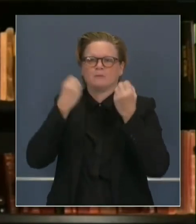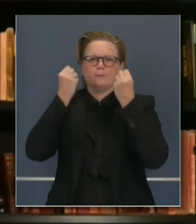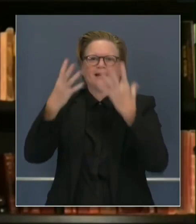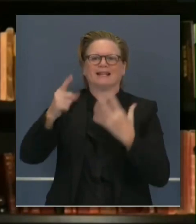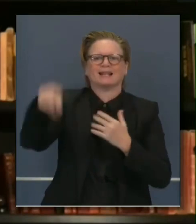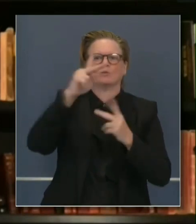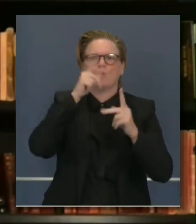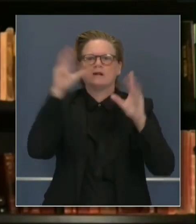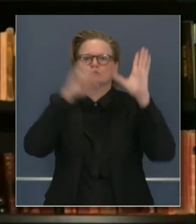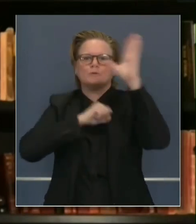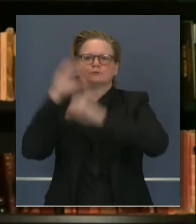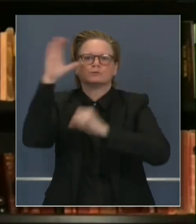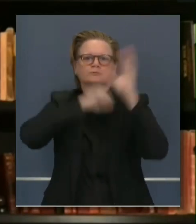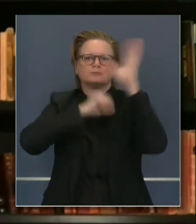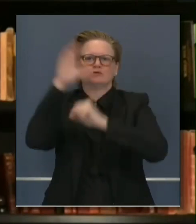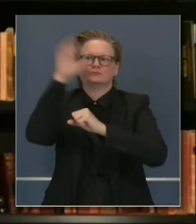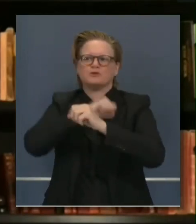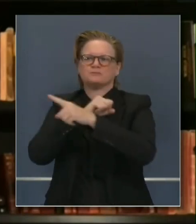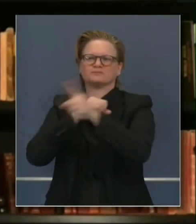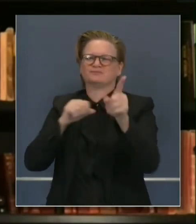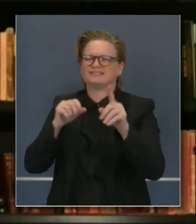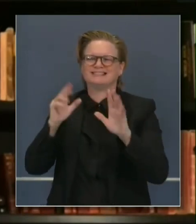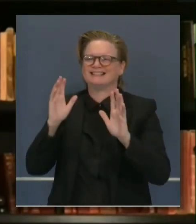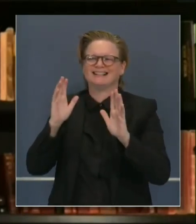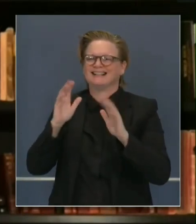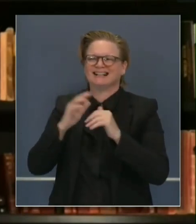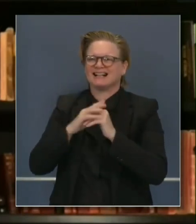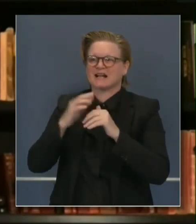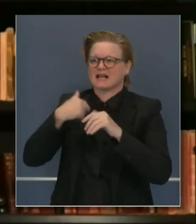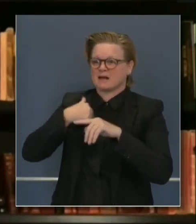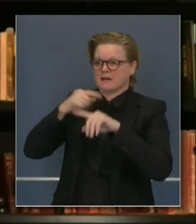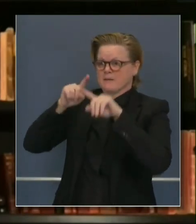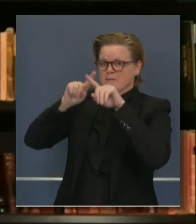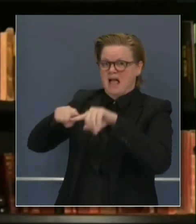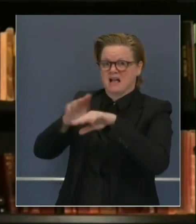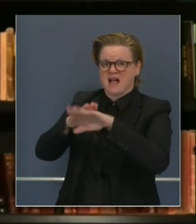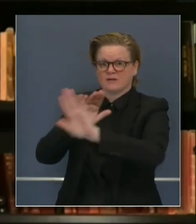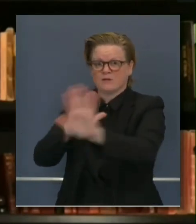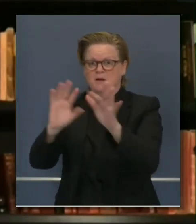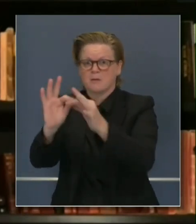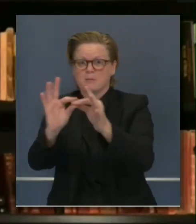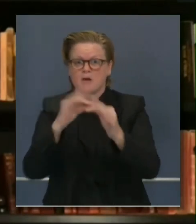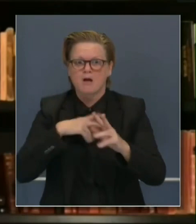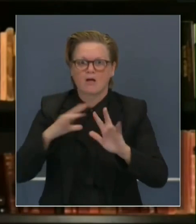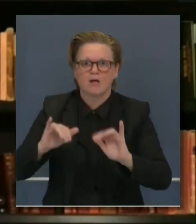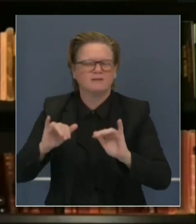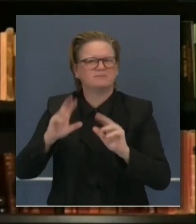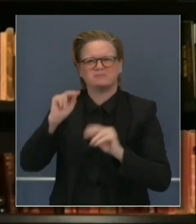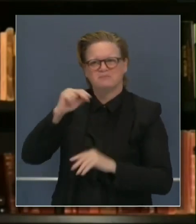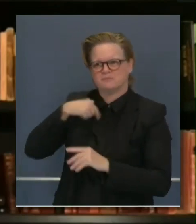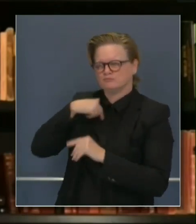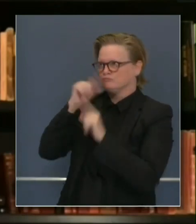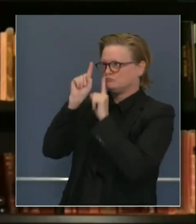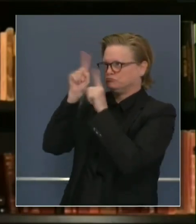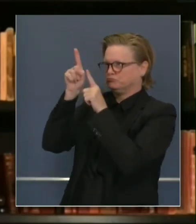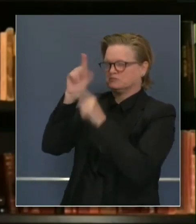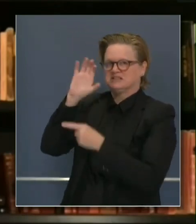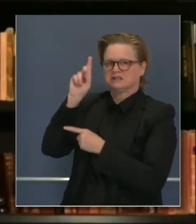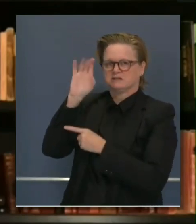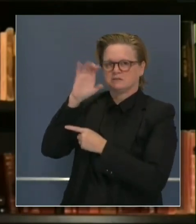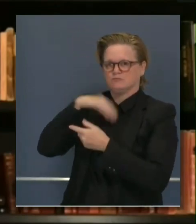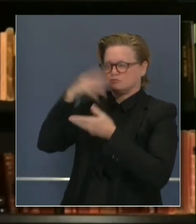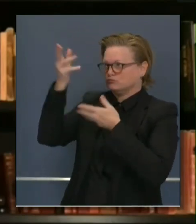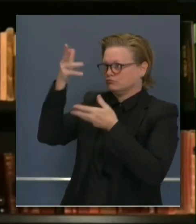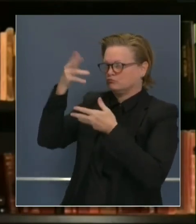that, rather than being critical of that, it's just something we've come to expect. And so we've always had approximate